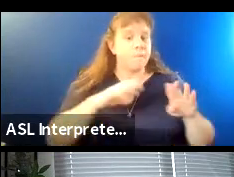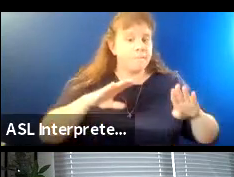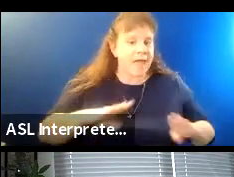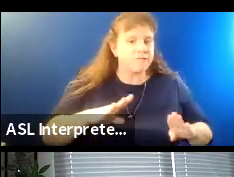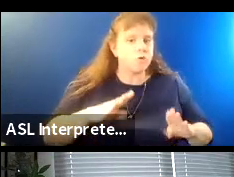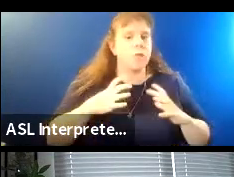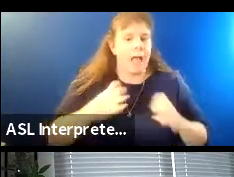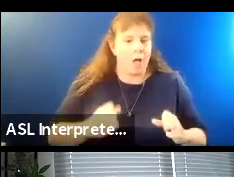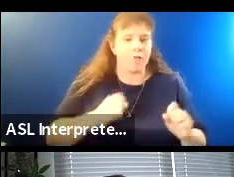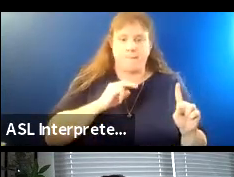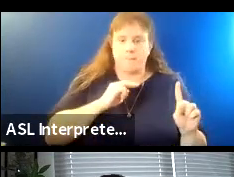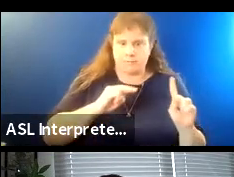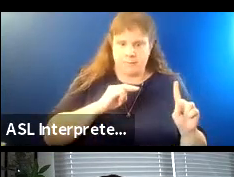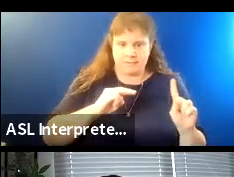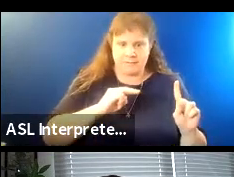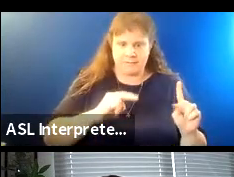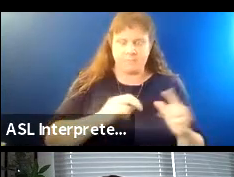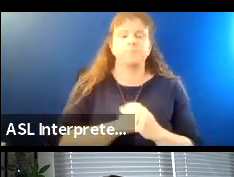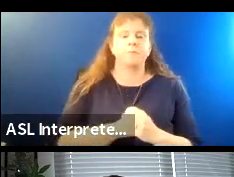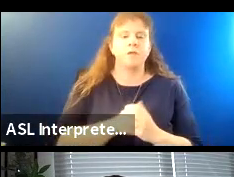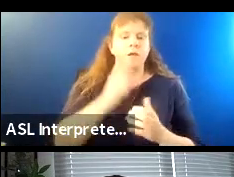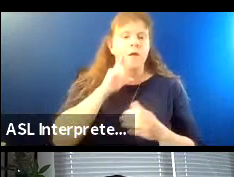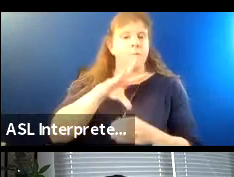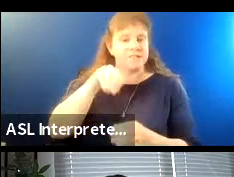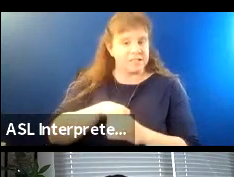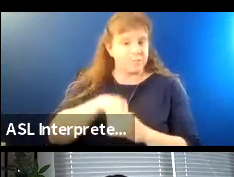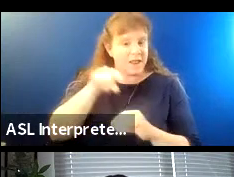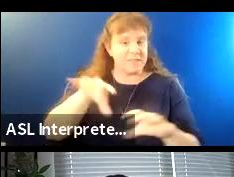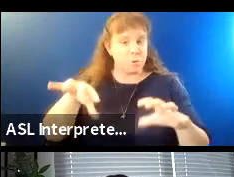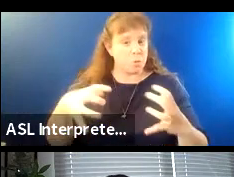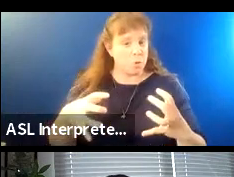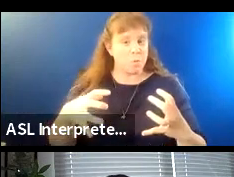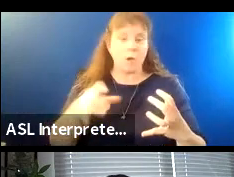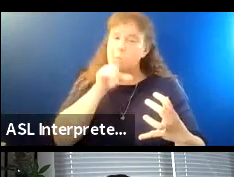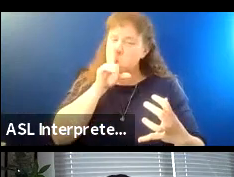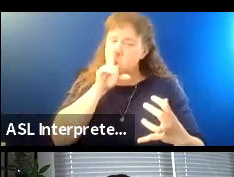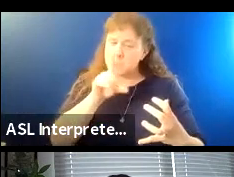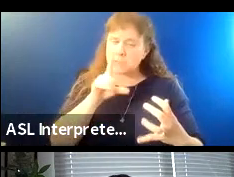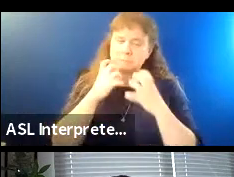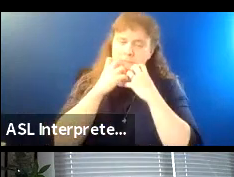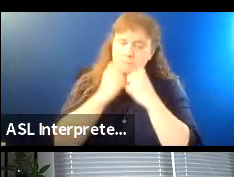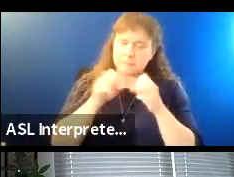perspective. I think participation in this group is absolutely crucial for us